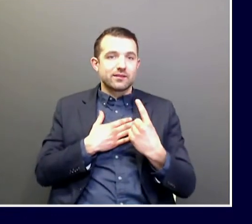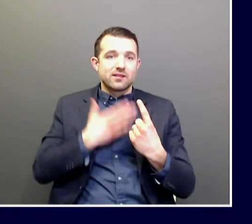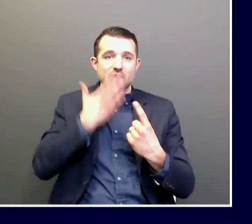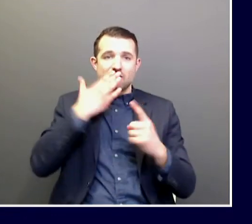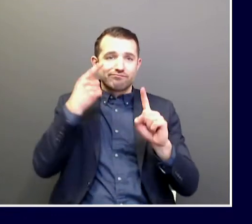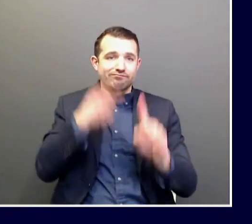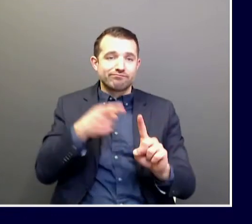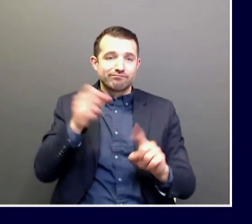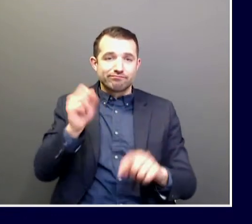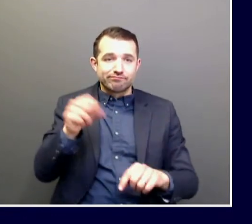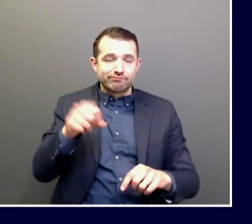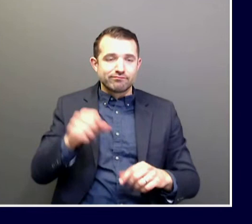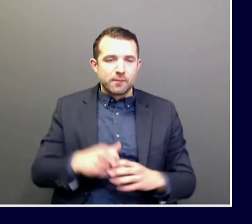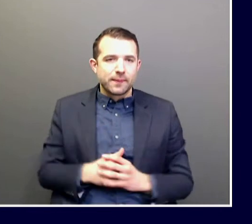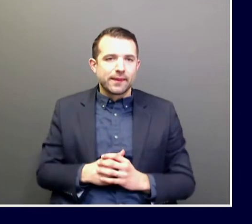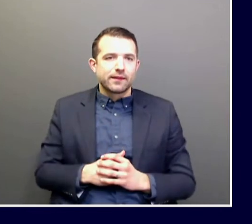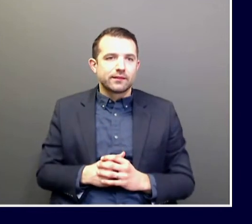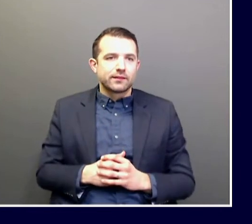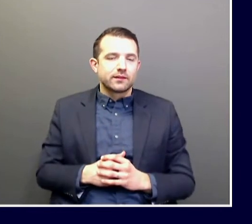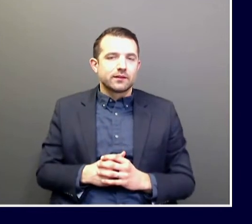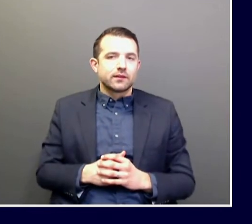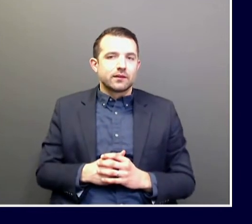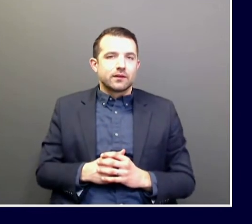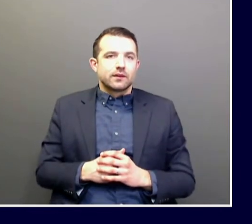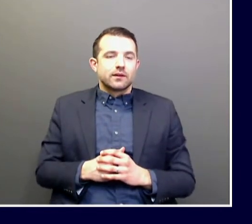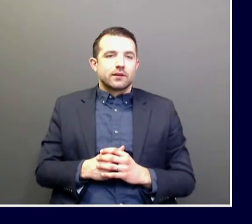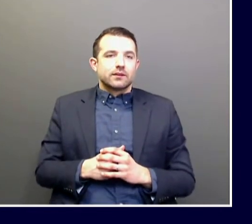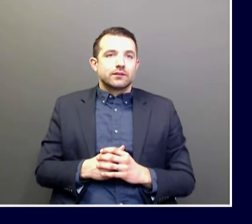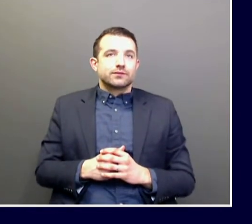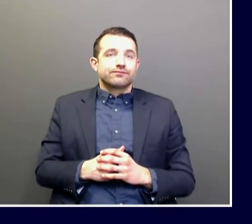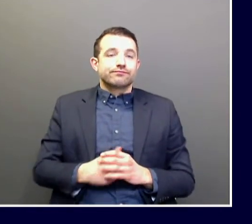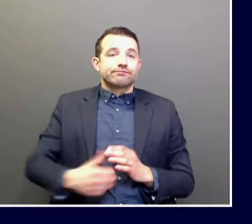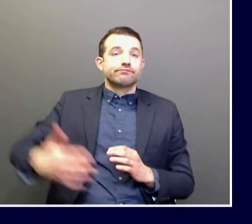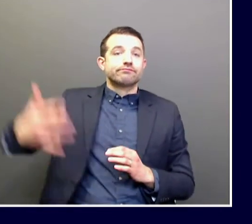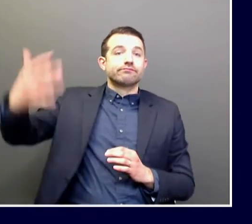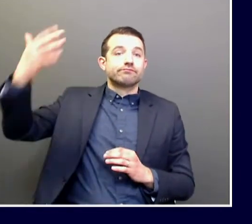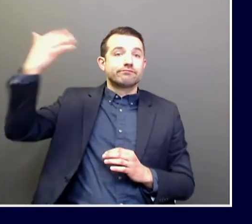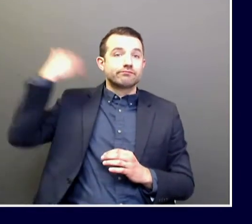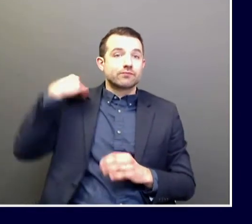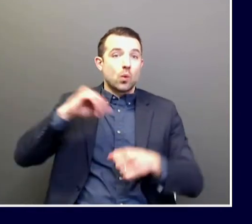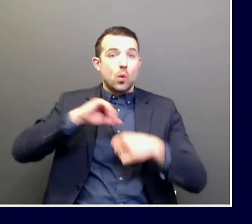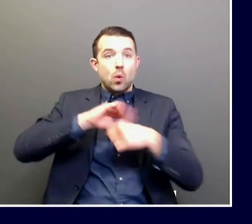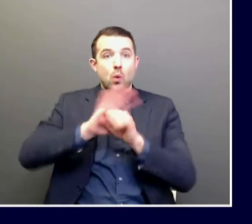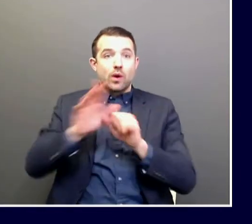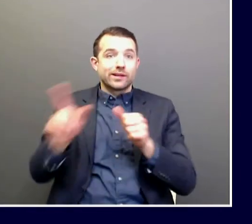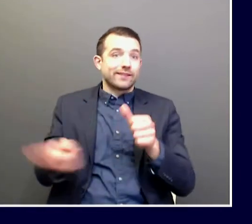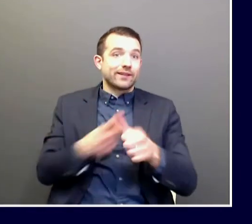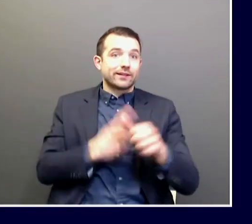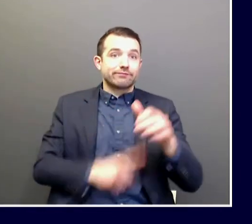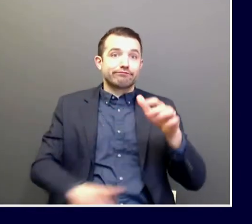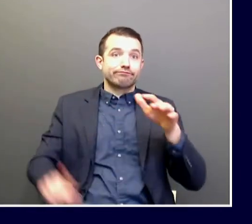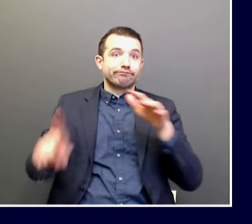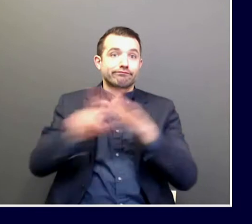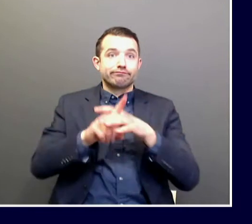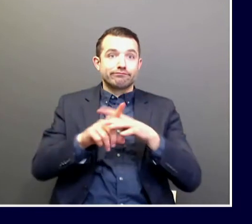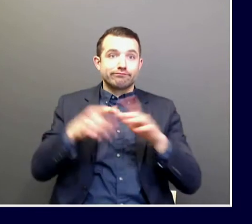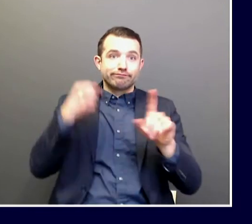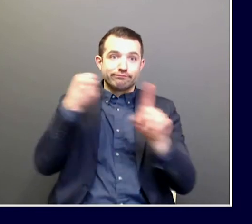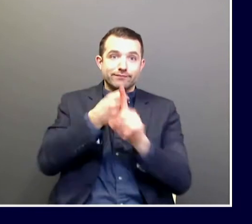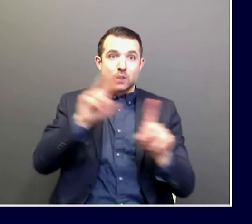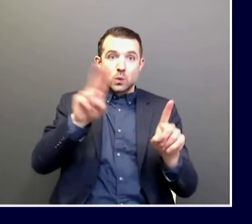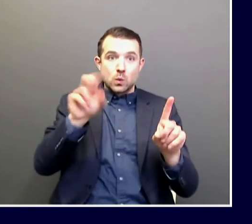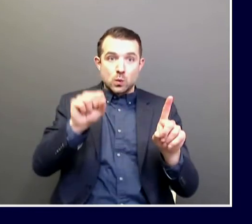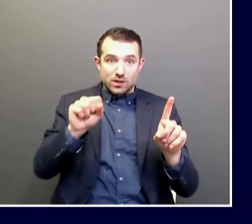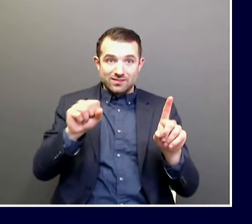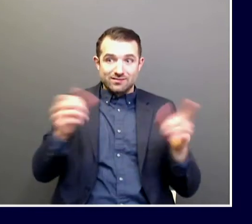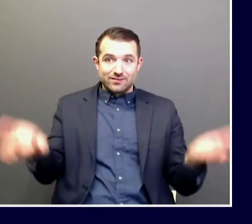of an early notion in the pandemic was, and you'll recall this, there was an early notion that